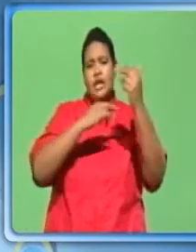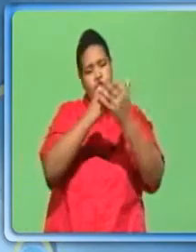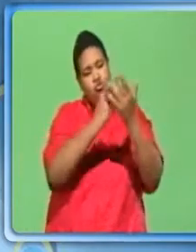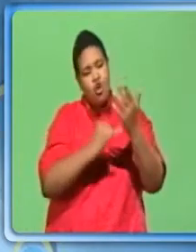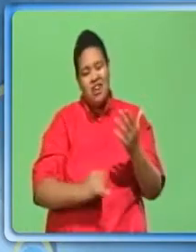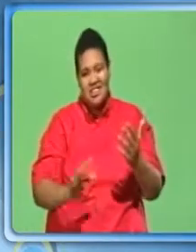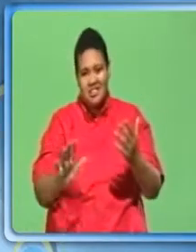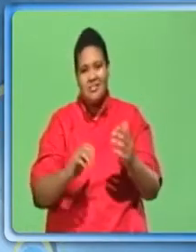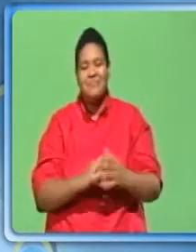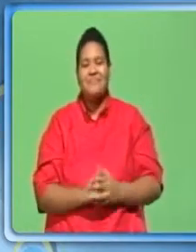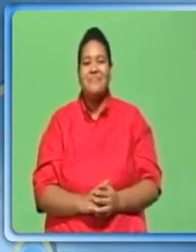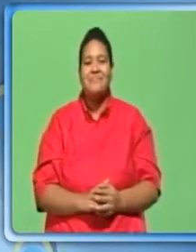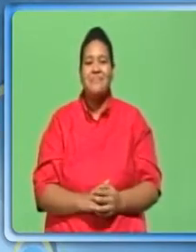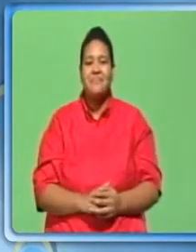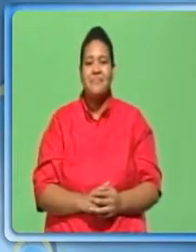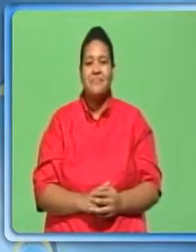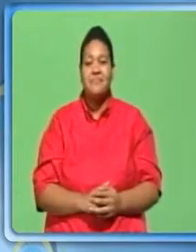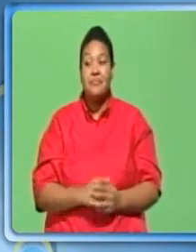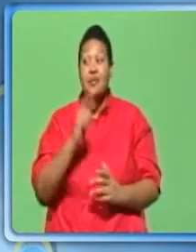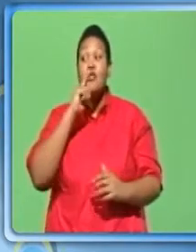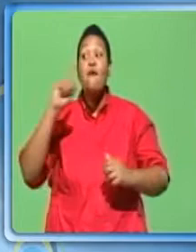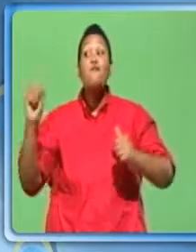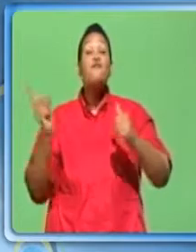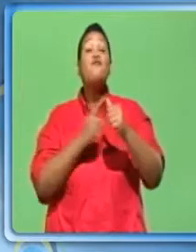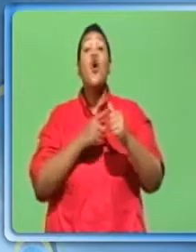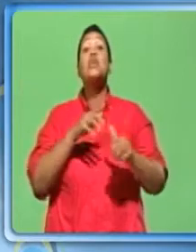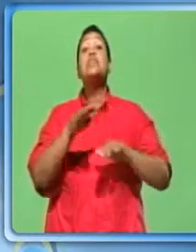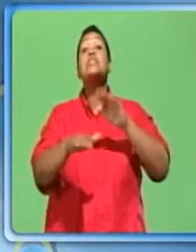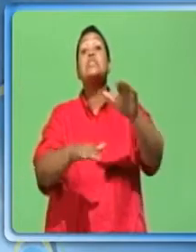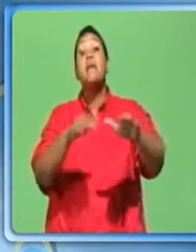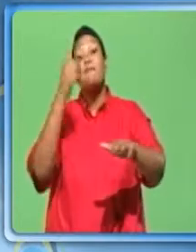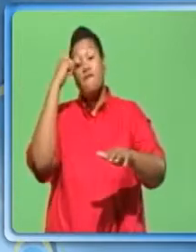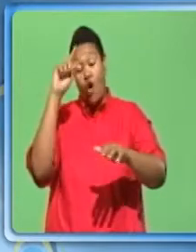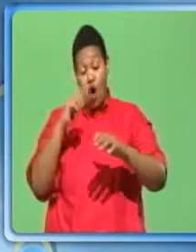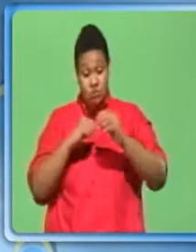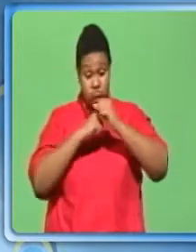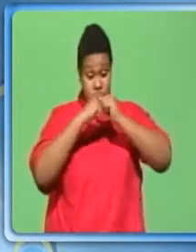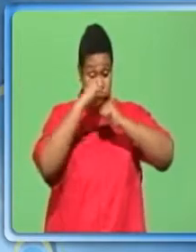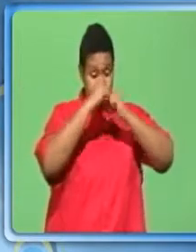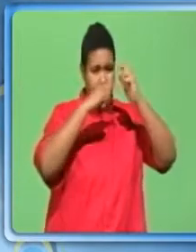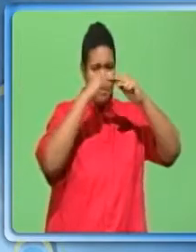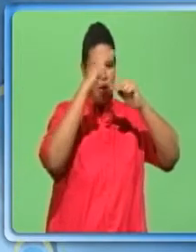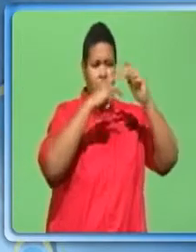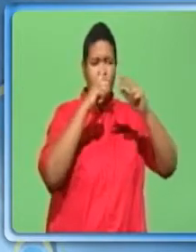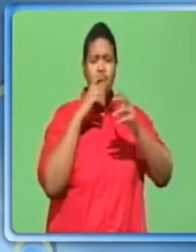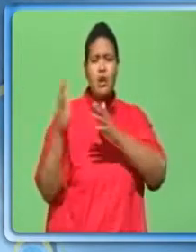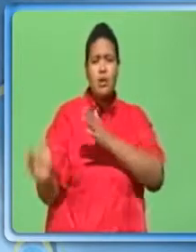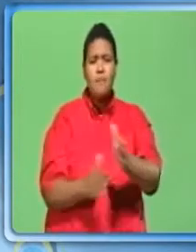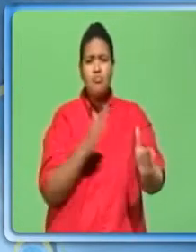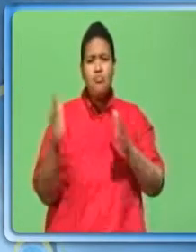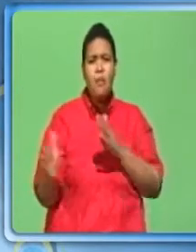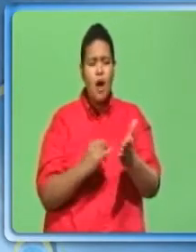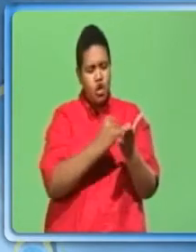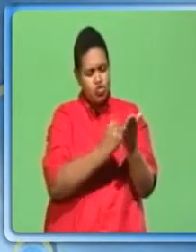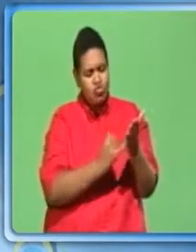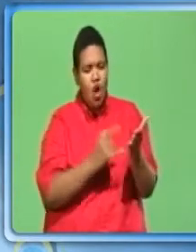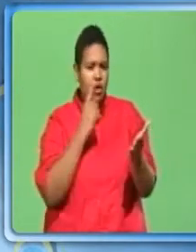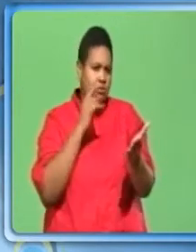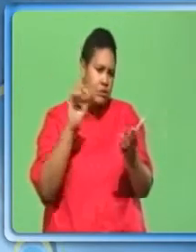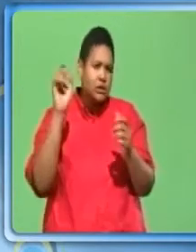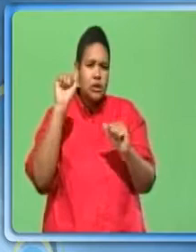Drawings. The first step towards the construction of a dwelling is to prepare a drawing or a